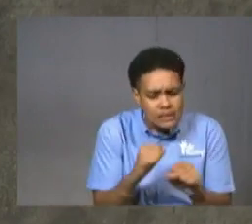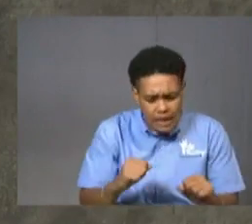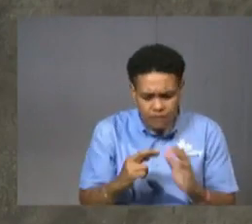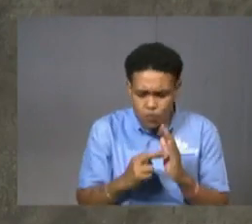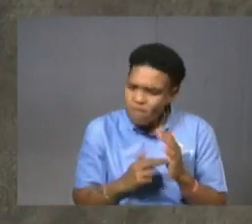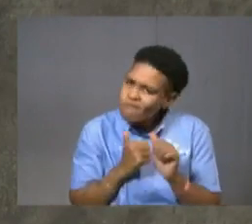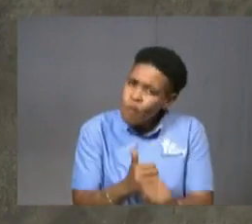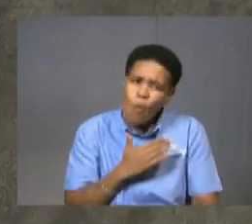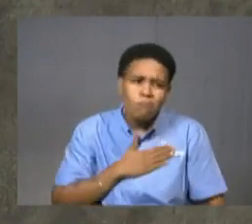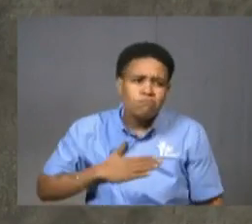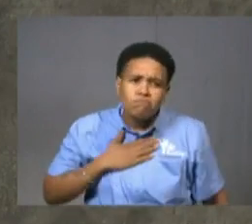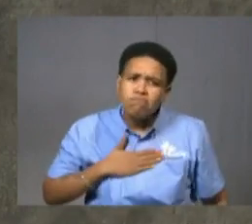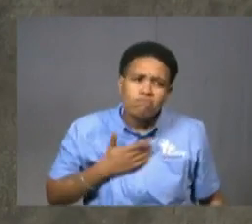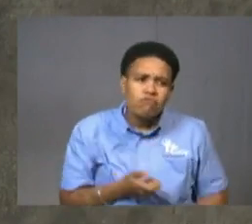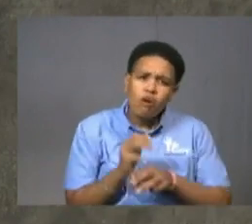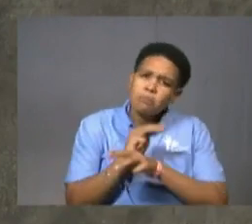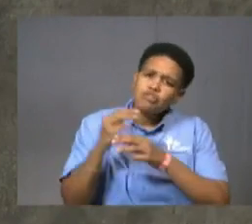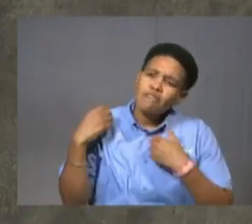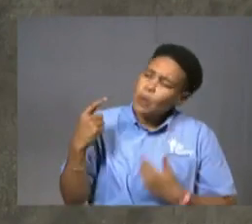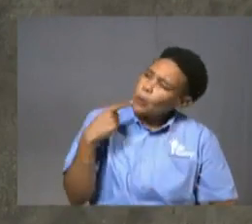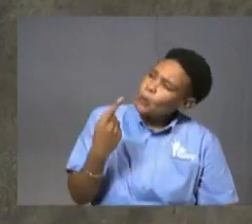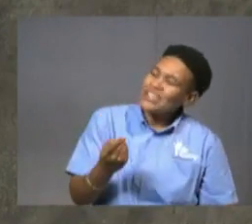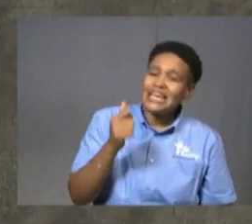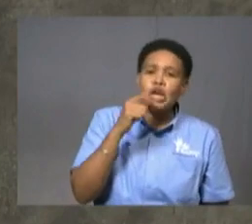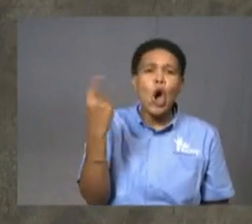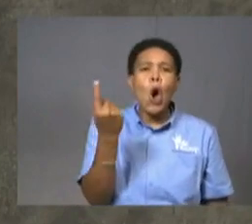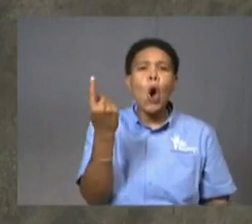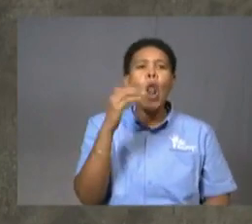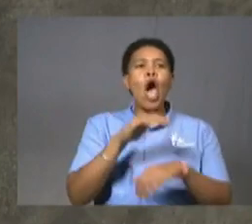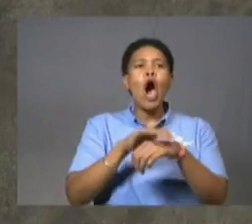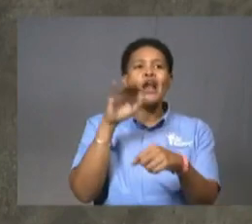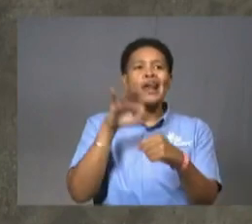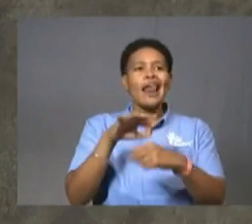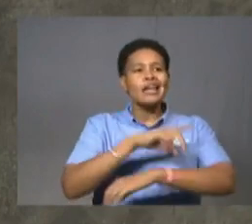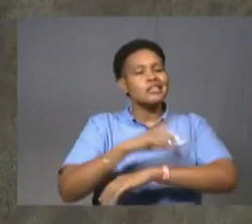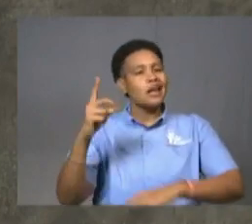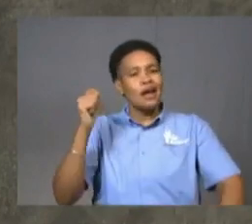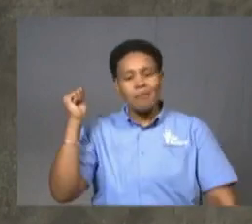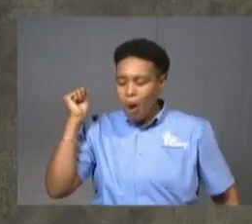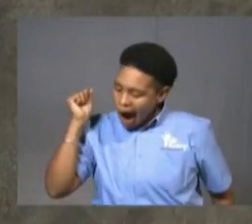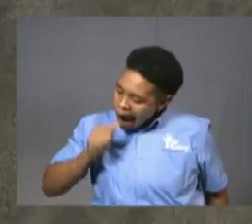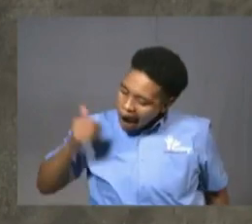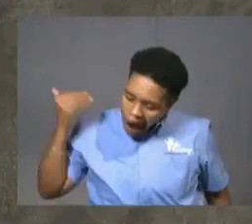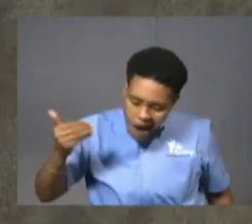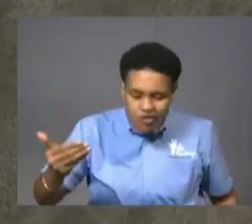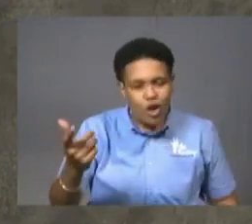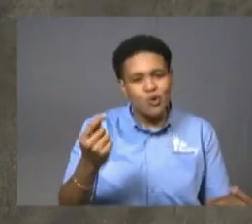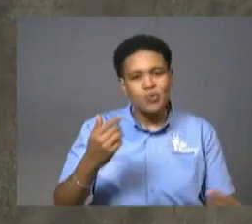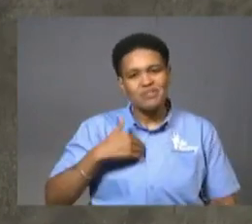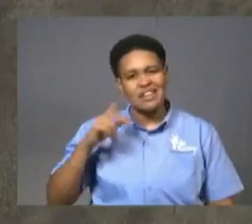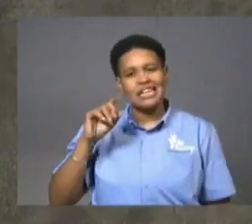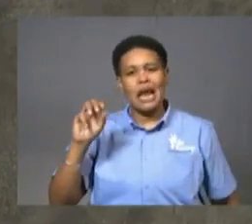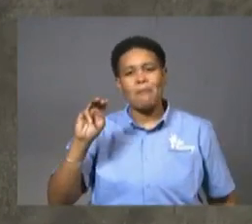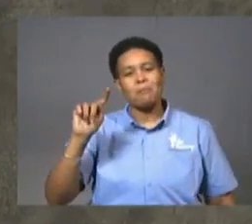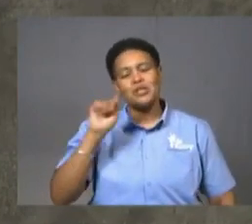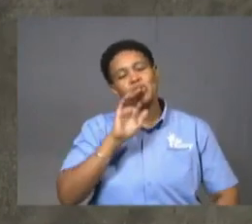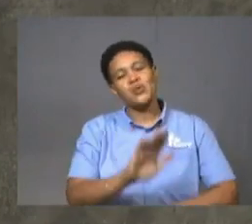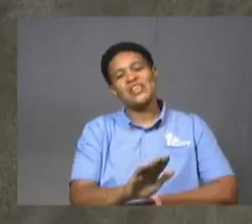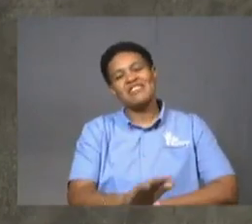guidelines from the Ministry of Health, not just on Election Day, but every day. I'm Damian Mitchell. Good